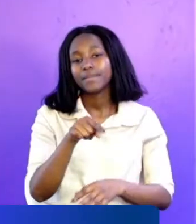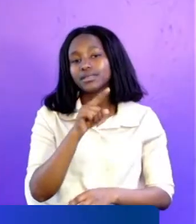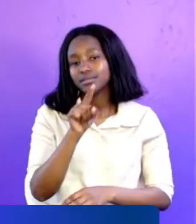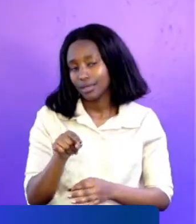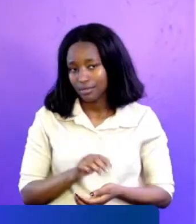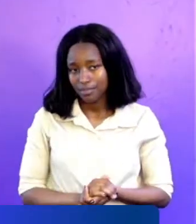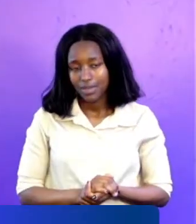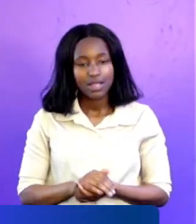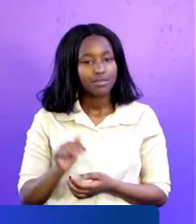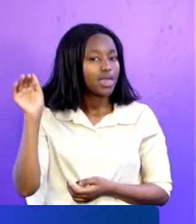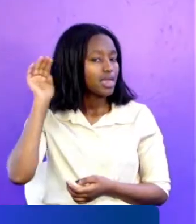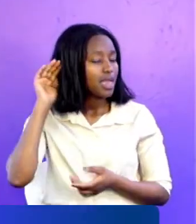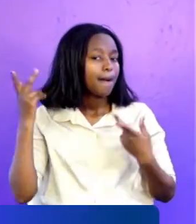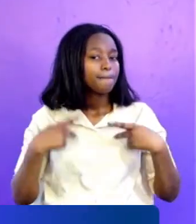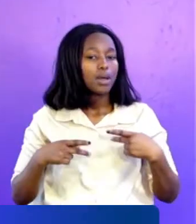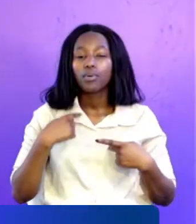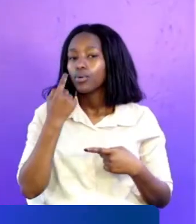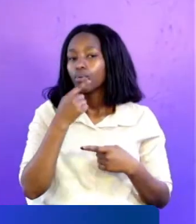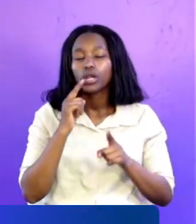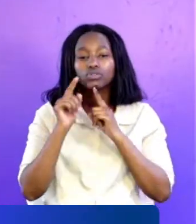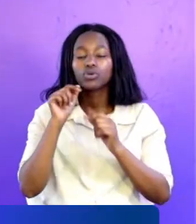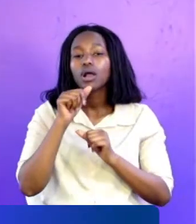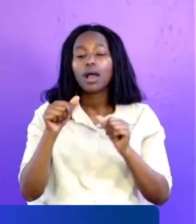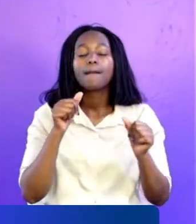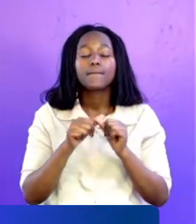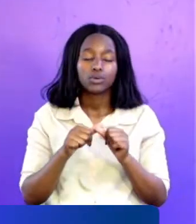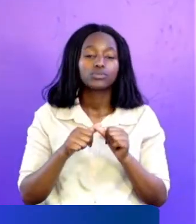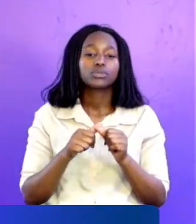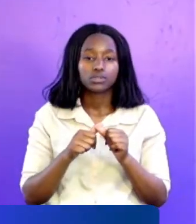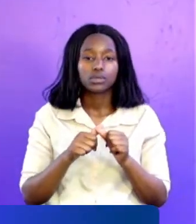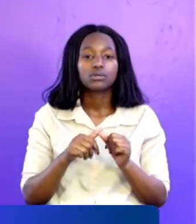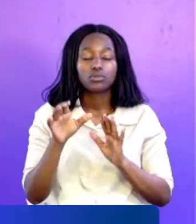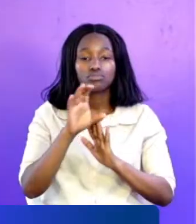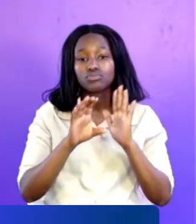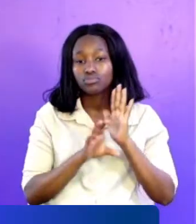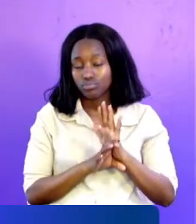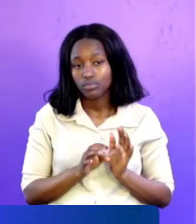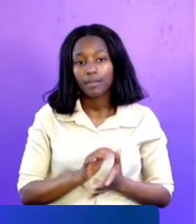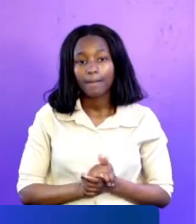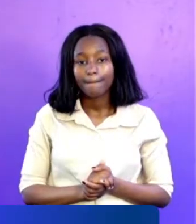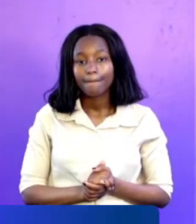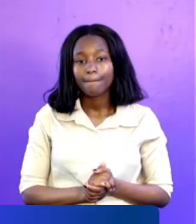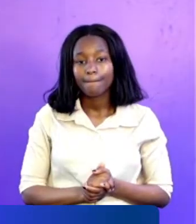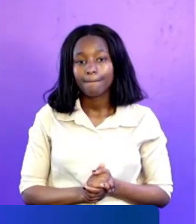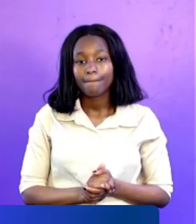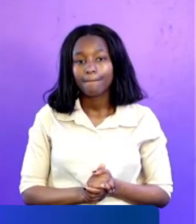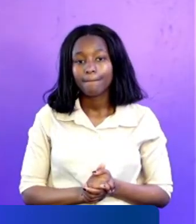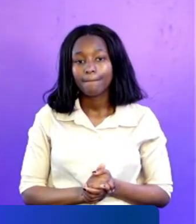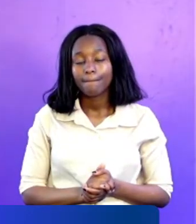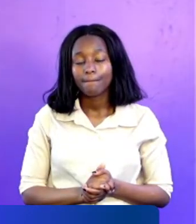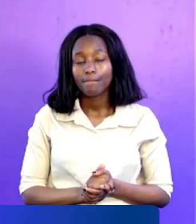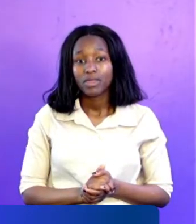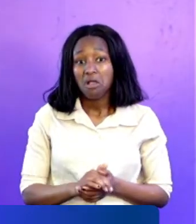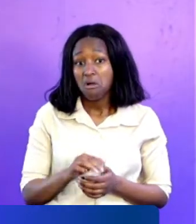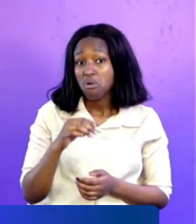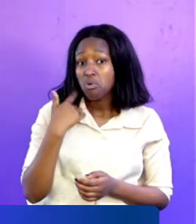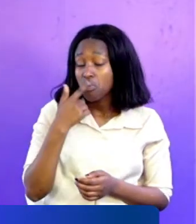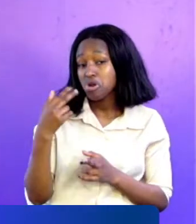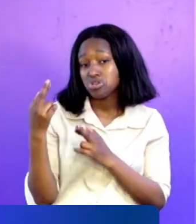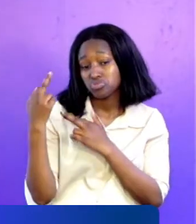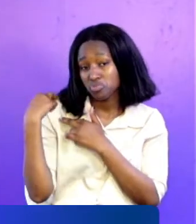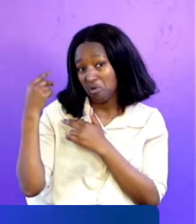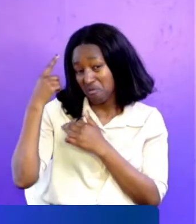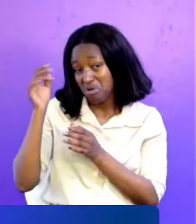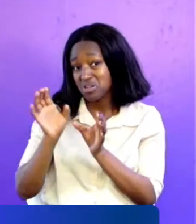championing, sorry to say these words, I know that I disagree with Raila Odinga, praising Raila Odinga as the father of devolution, isn't it?